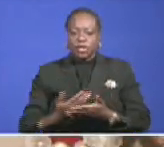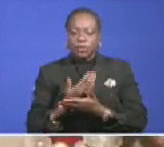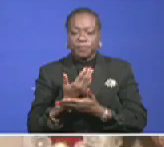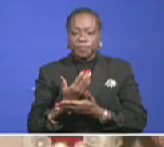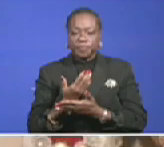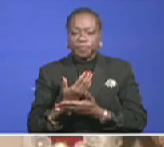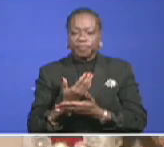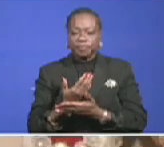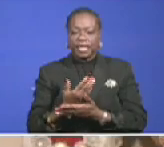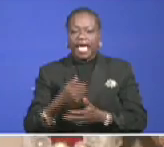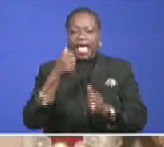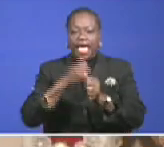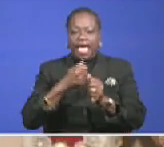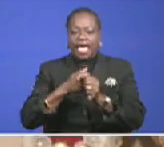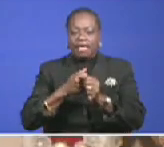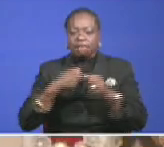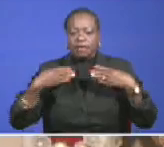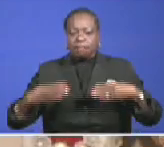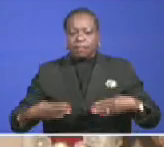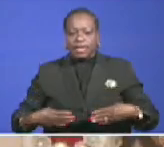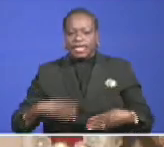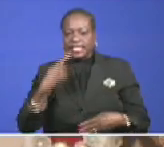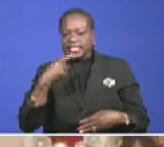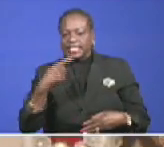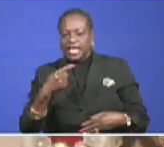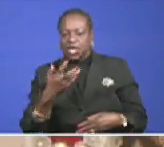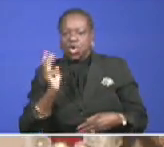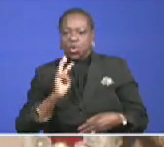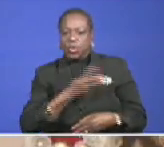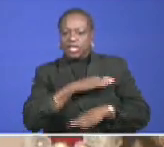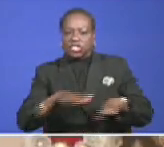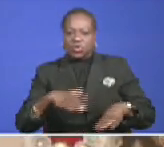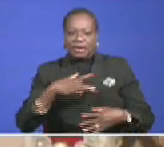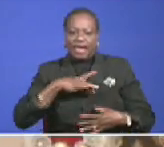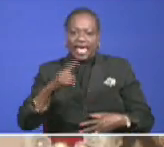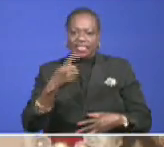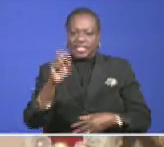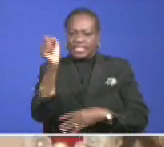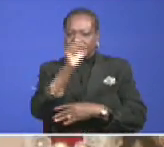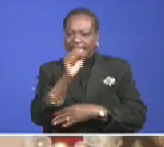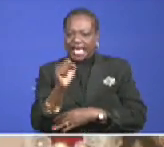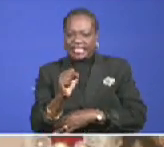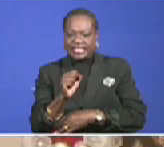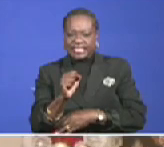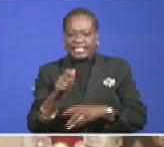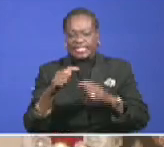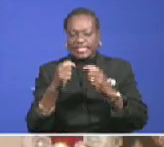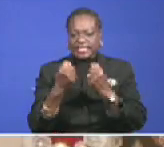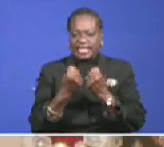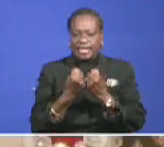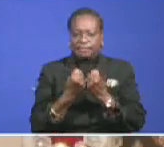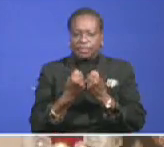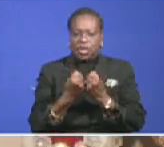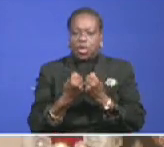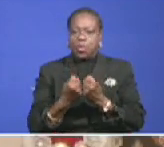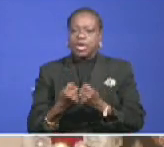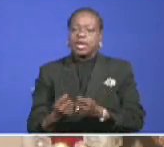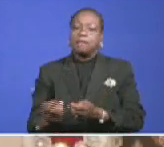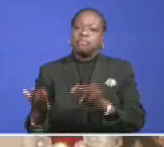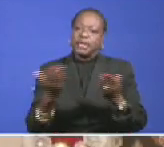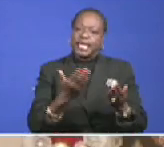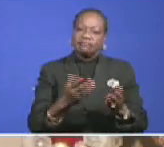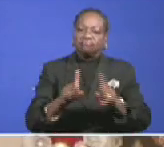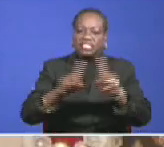Saxon bringing this music, like we don't like the Saxon theme. And so we just try and mix it up with bringing like different countries